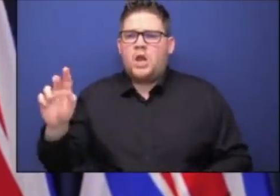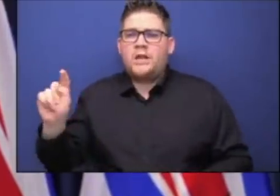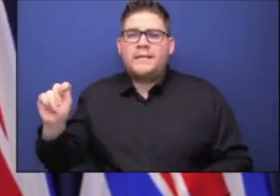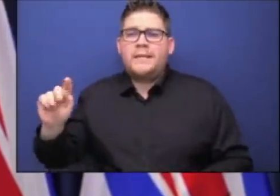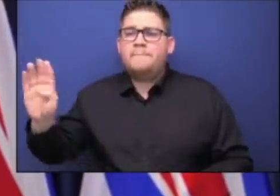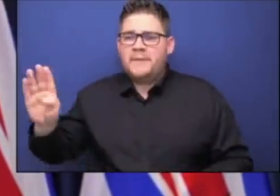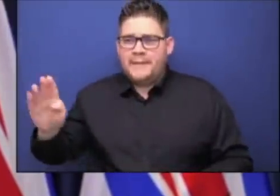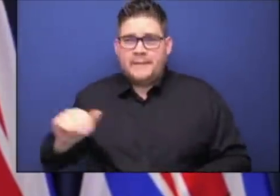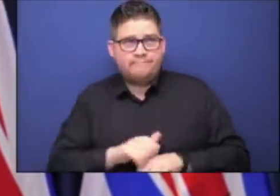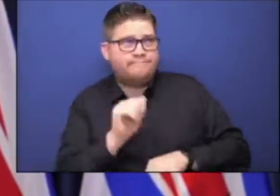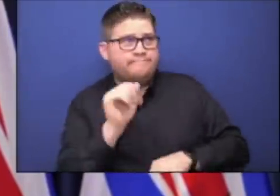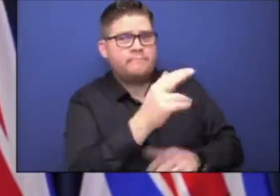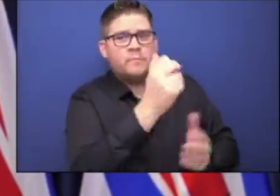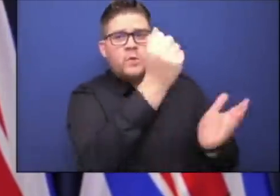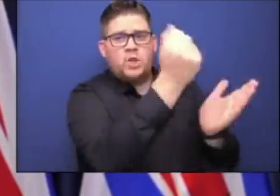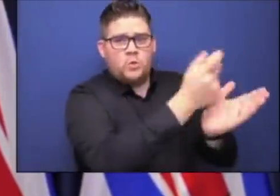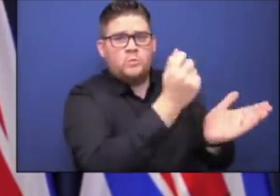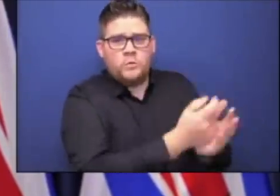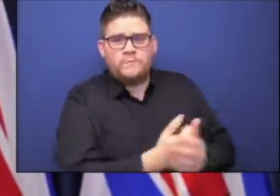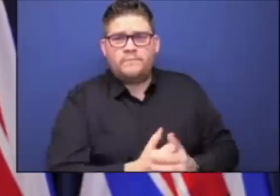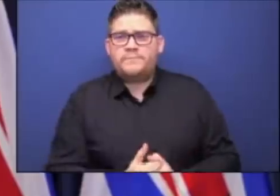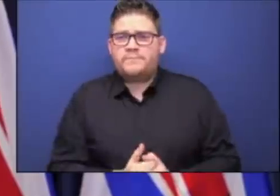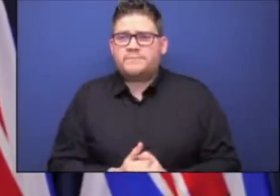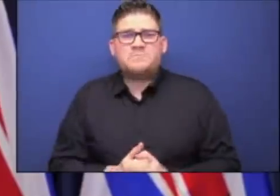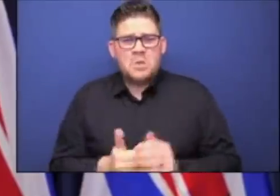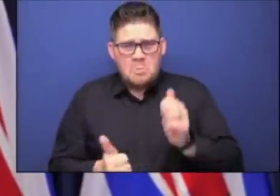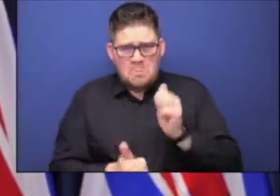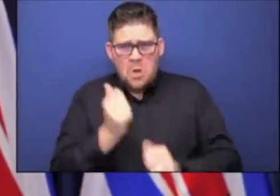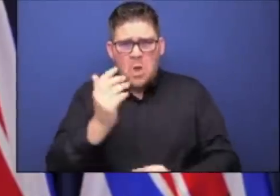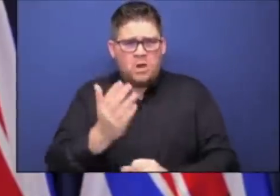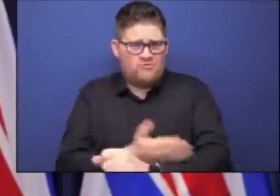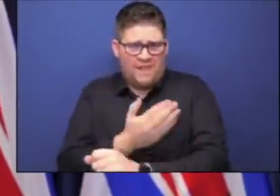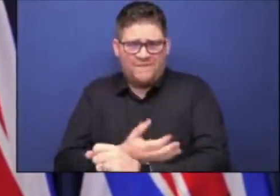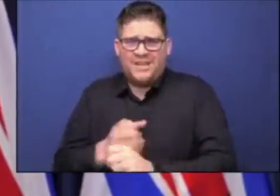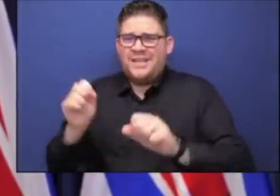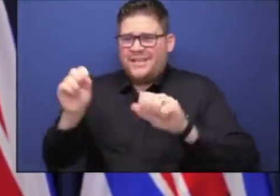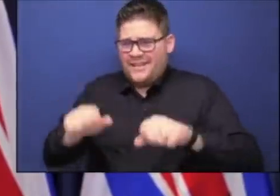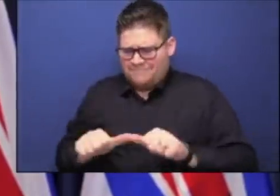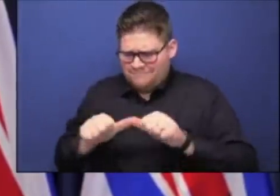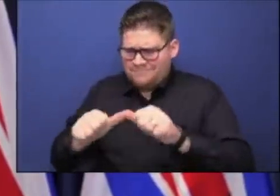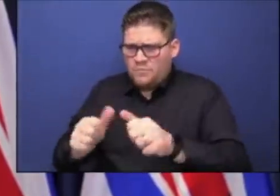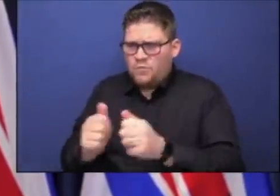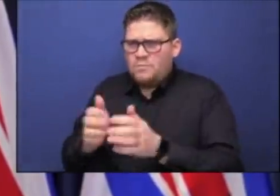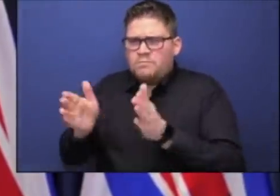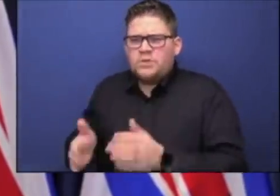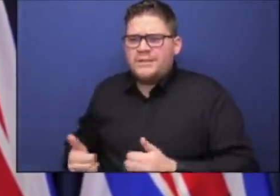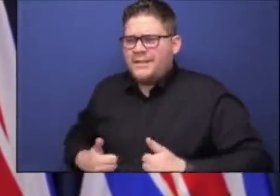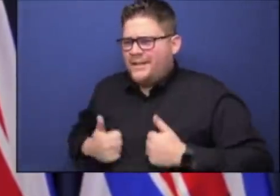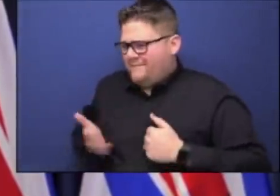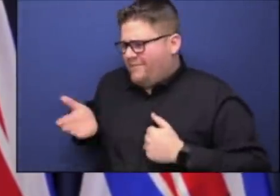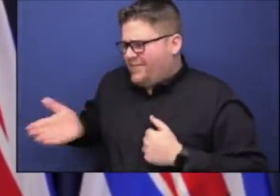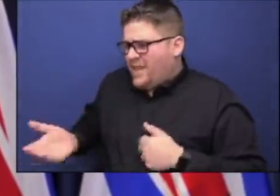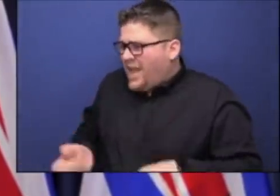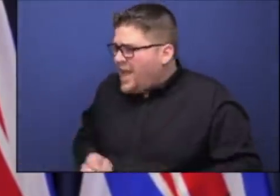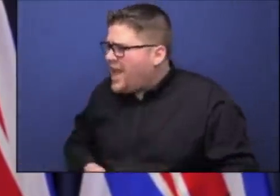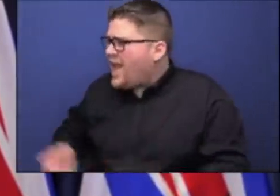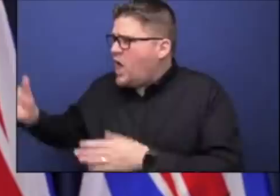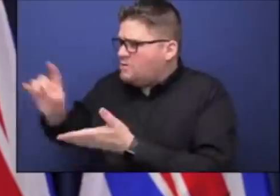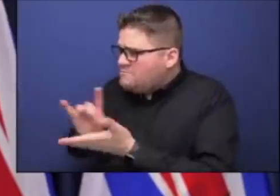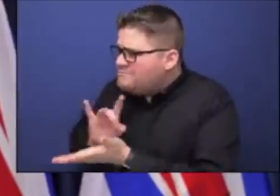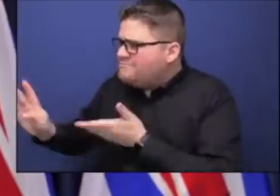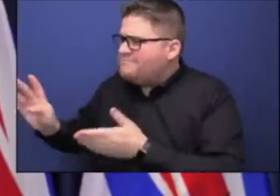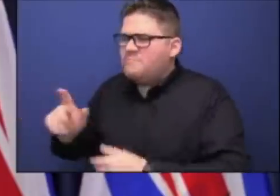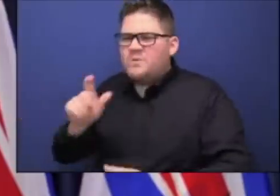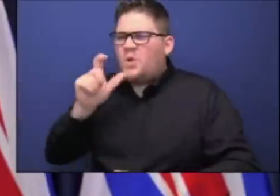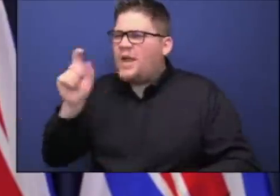homes. Anyone who's lived through a leaky condo knows that, and know that you can live, and many people do. Most landlords, actually, I've